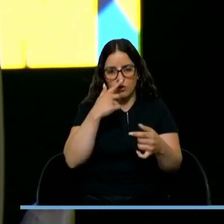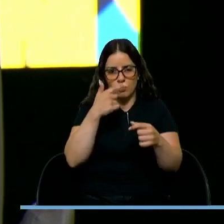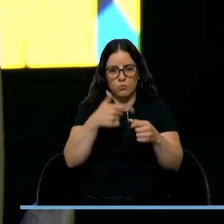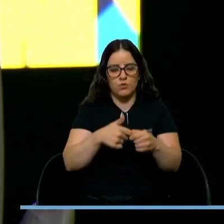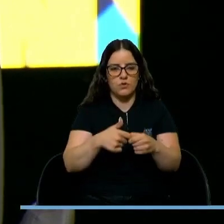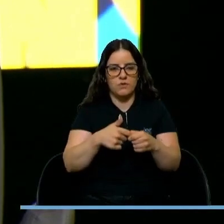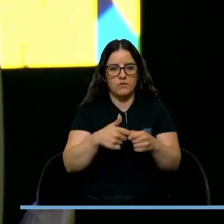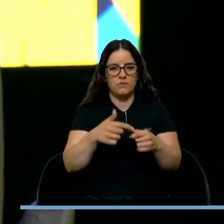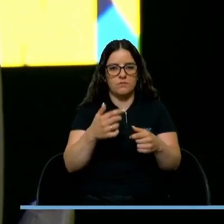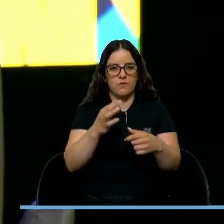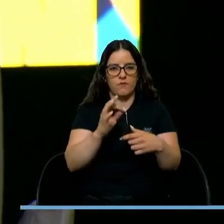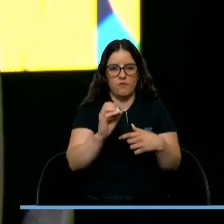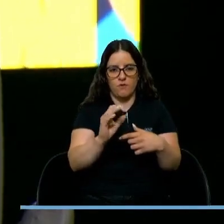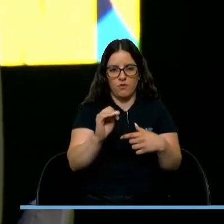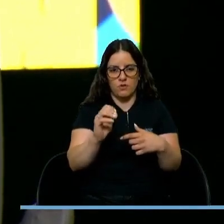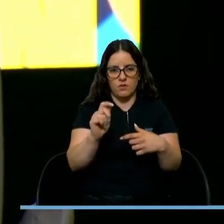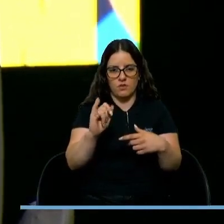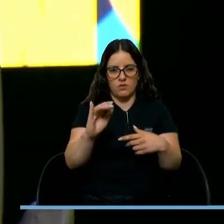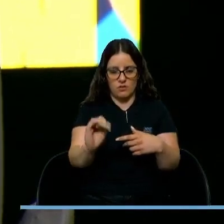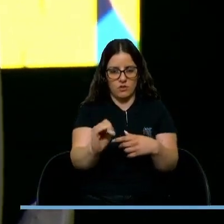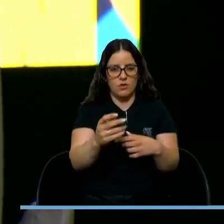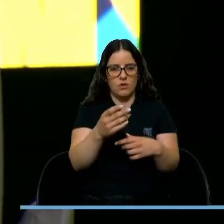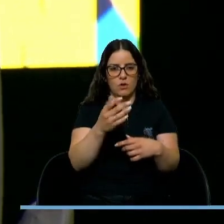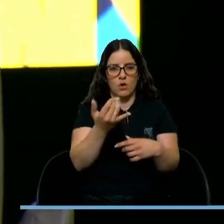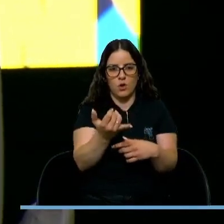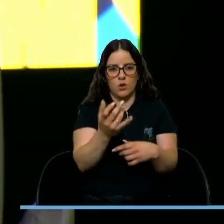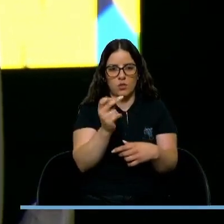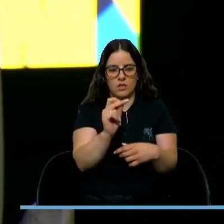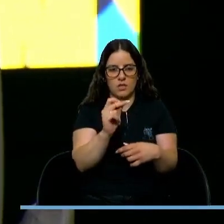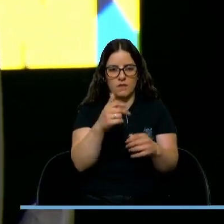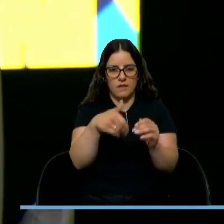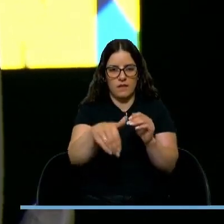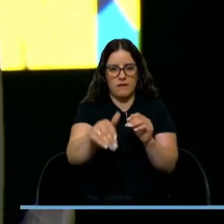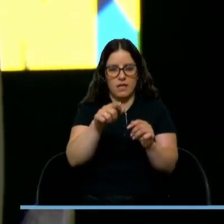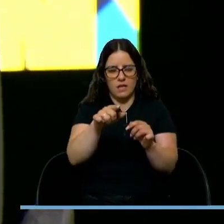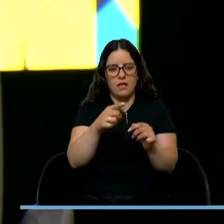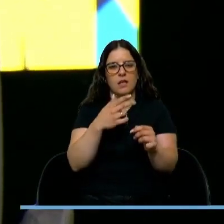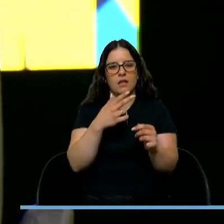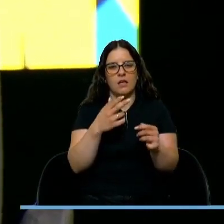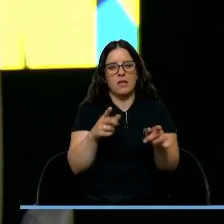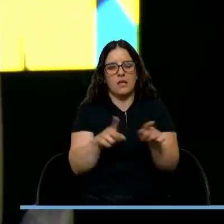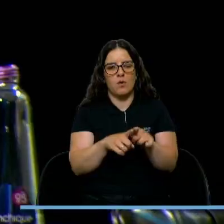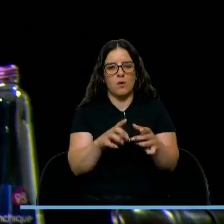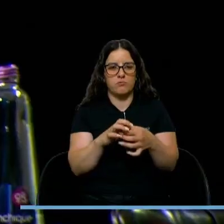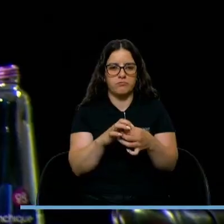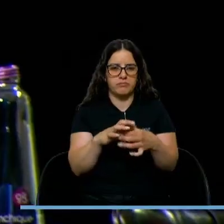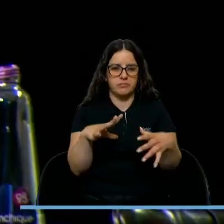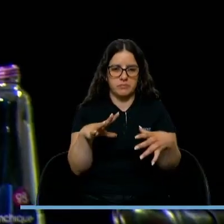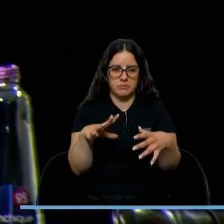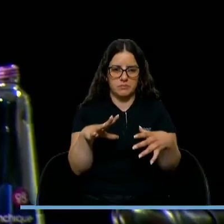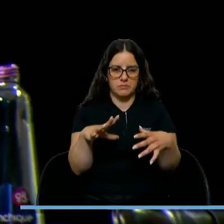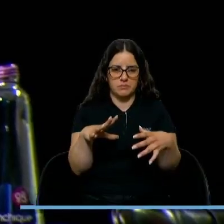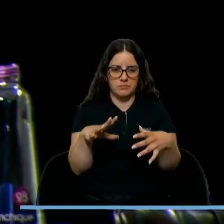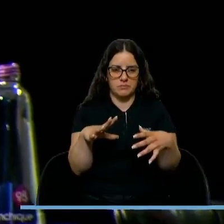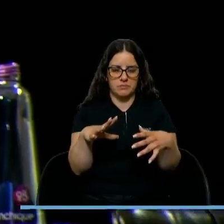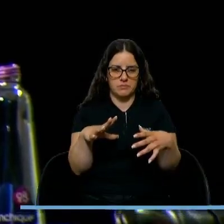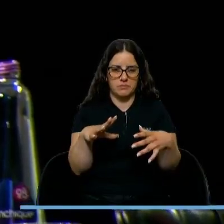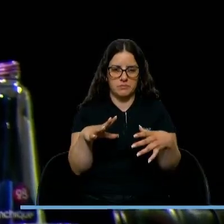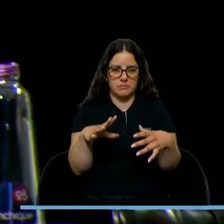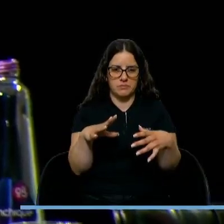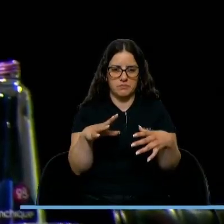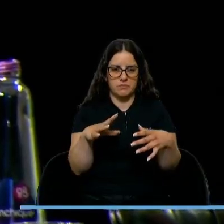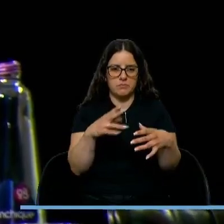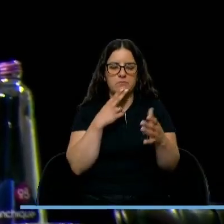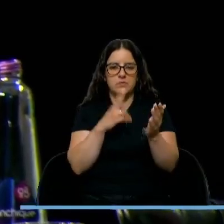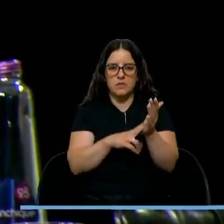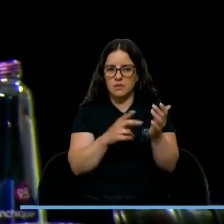of fossil fuels in 12 years is unrealistic. I am an innovation director,